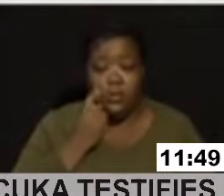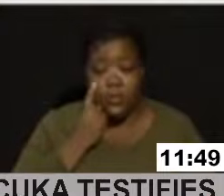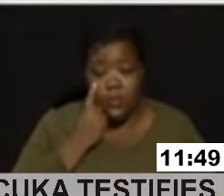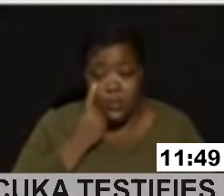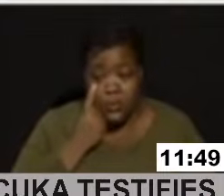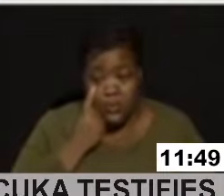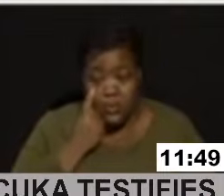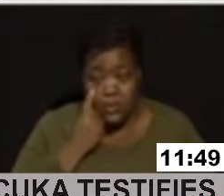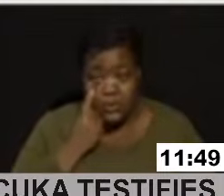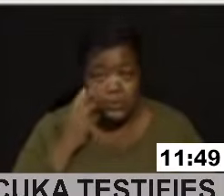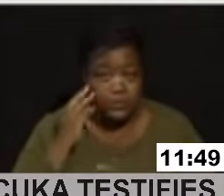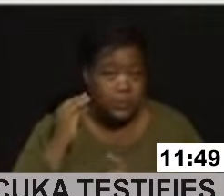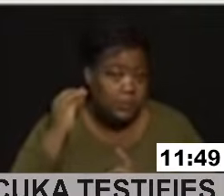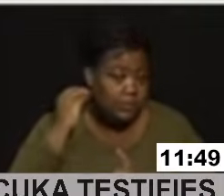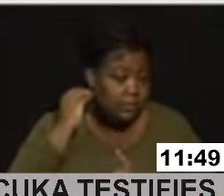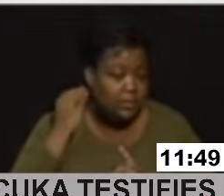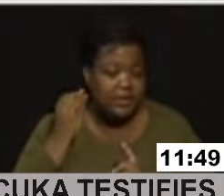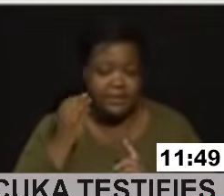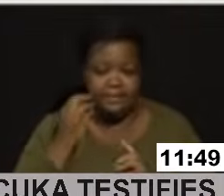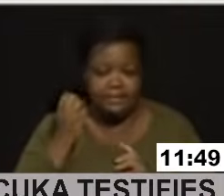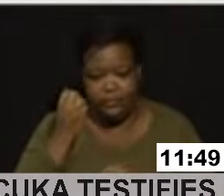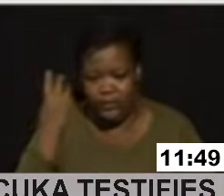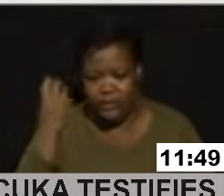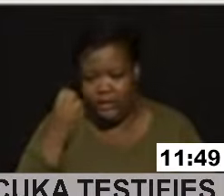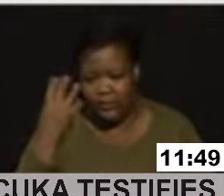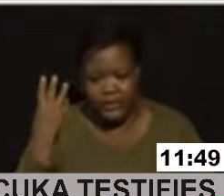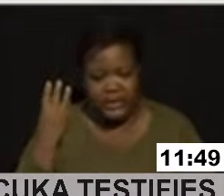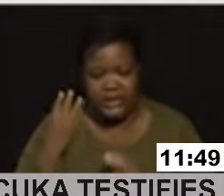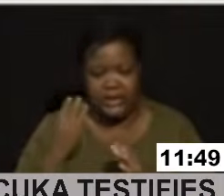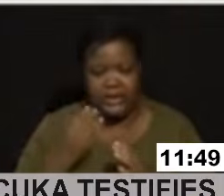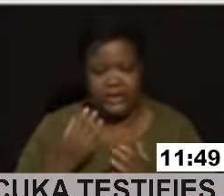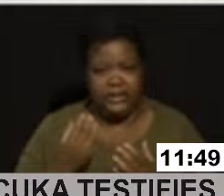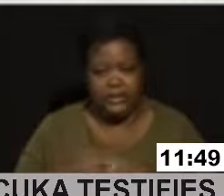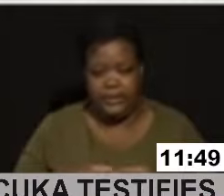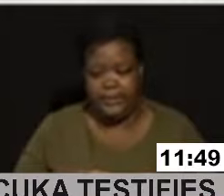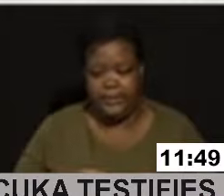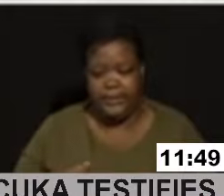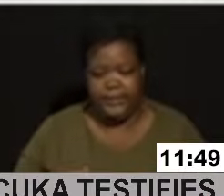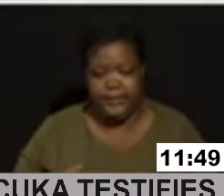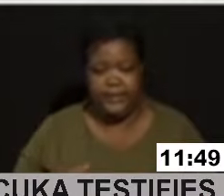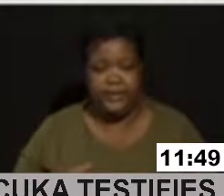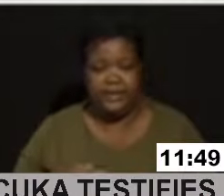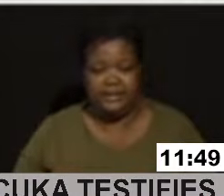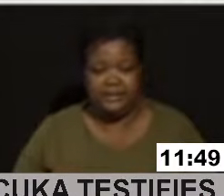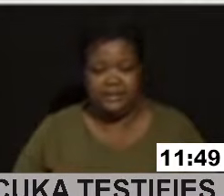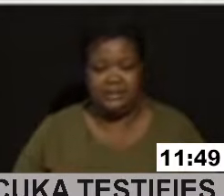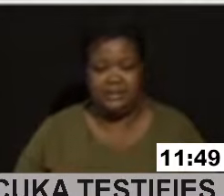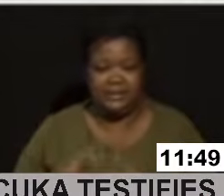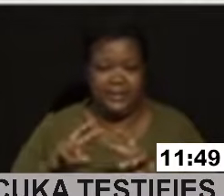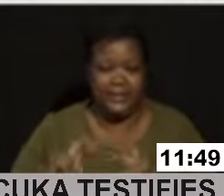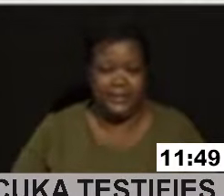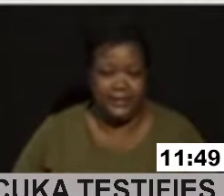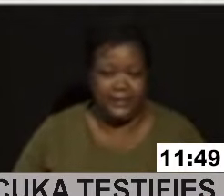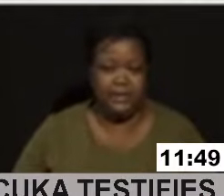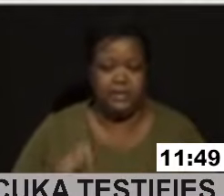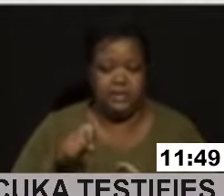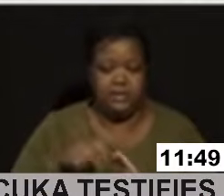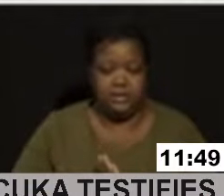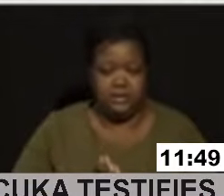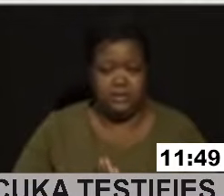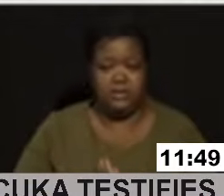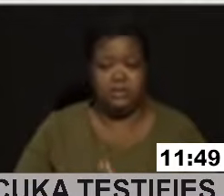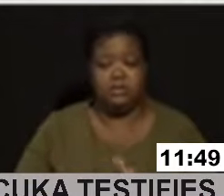whose memories had faded or were no longer available, and required intensive investigation in an environment where